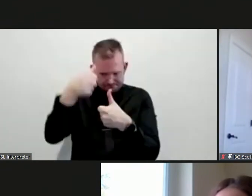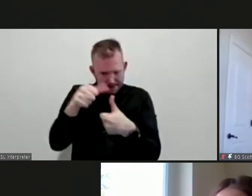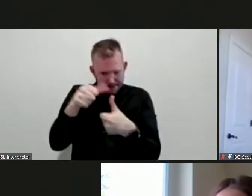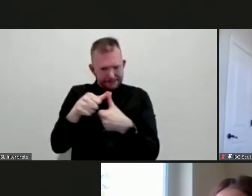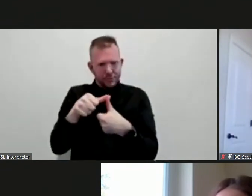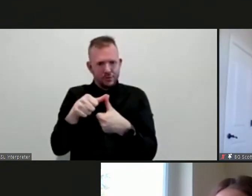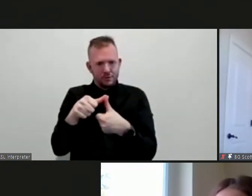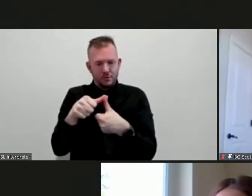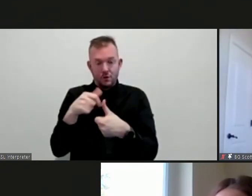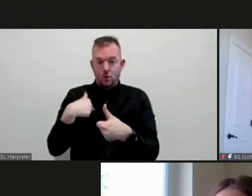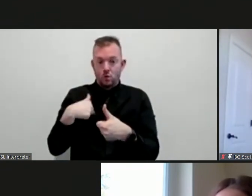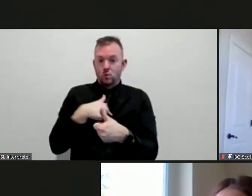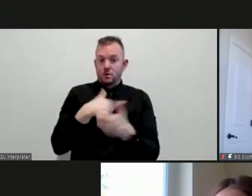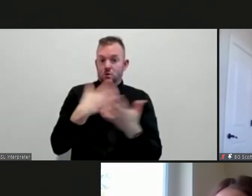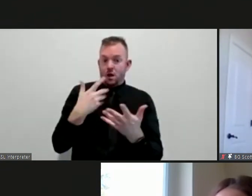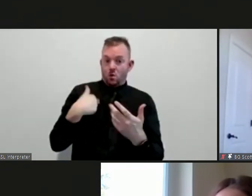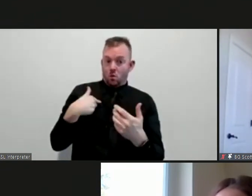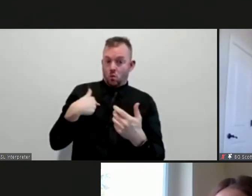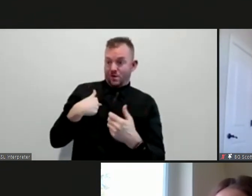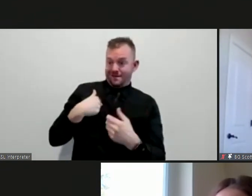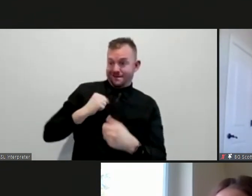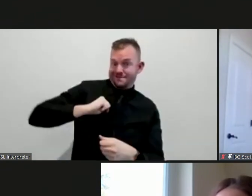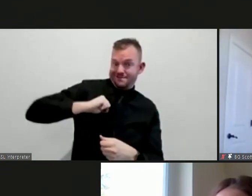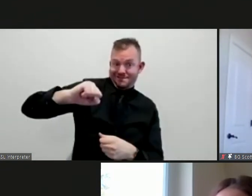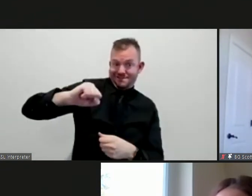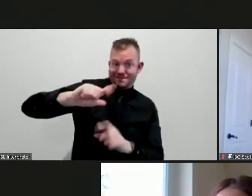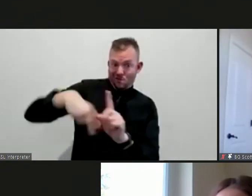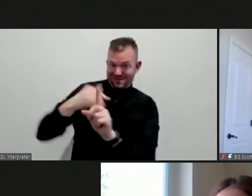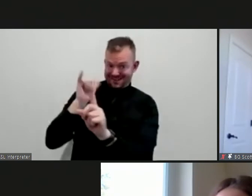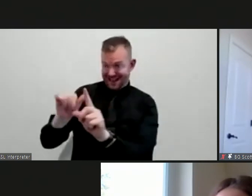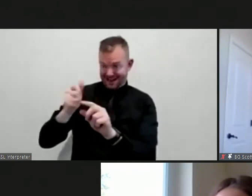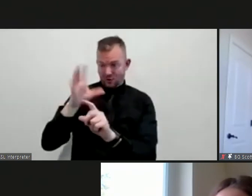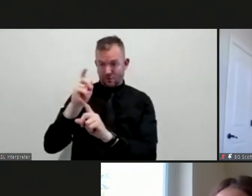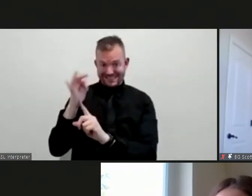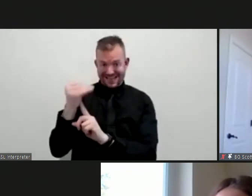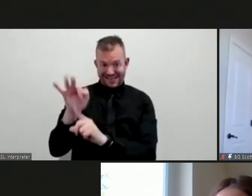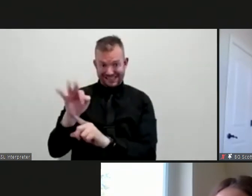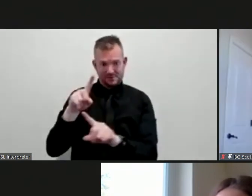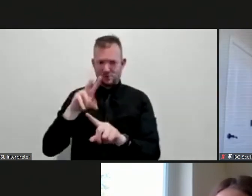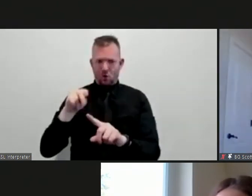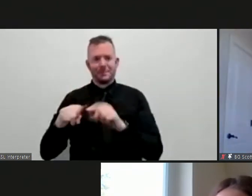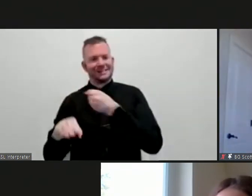COVID transmission in the state, but also to prevent and slow the emergence of some of these variant strains.